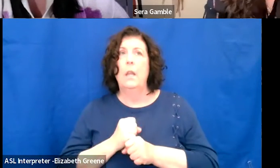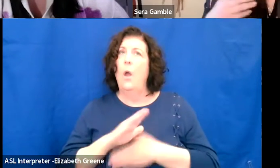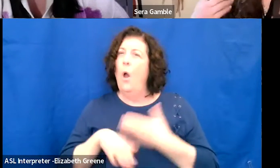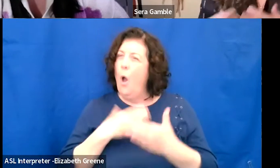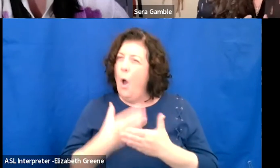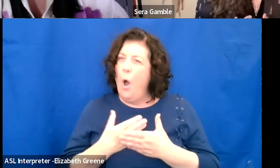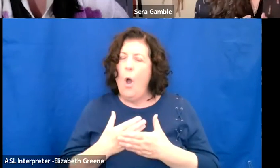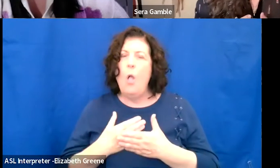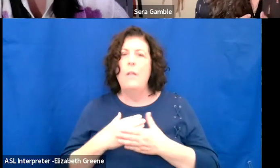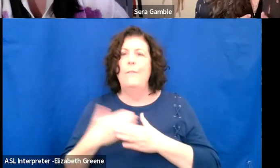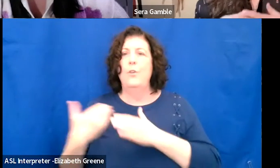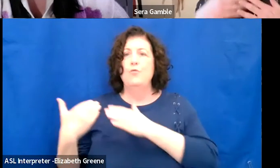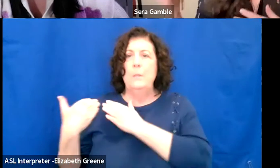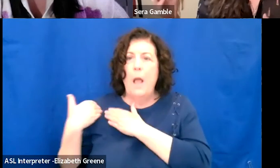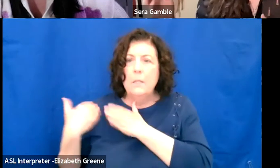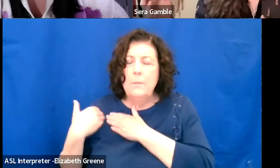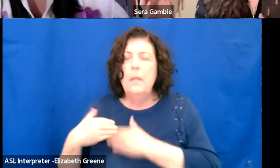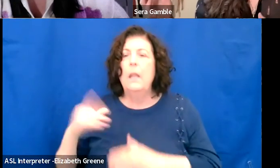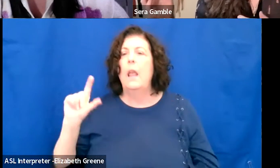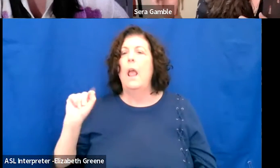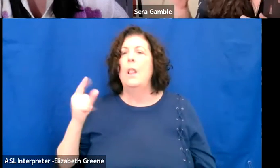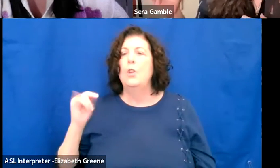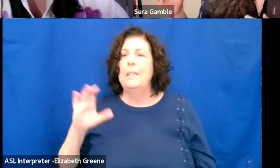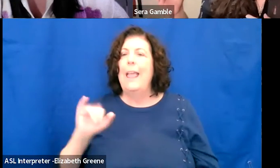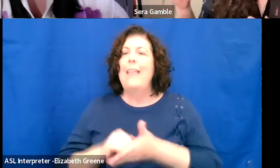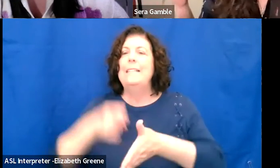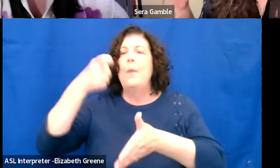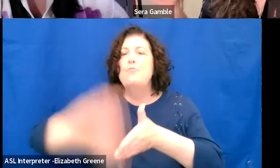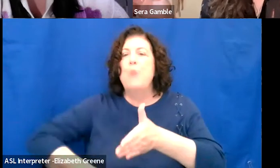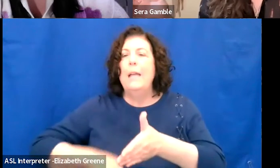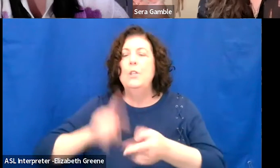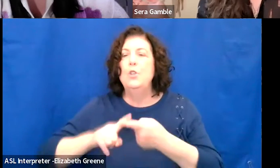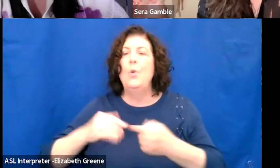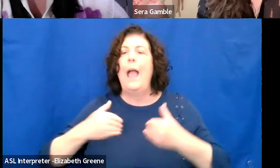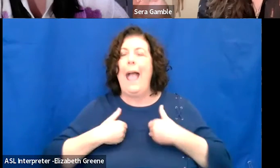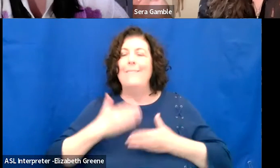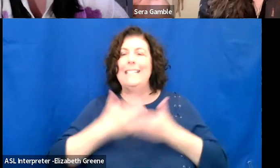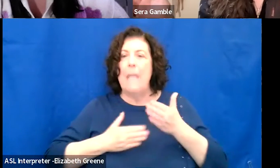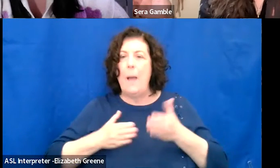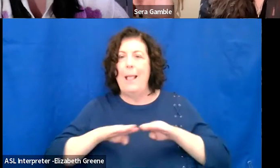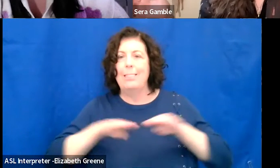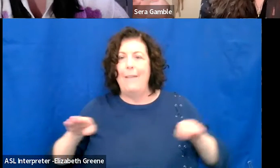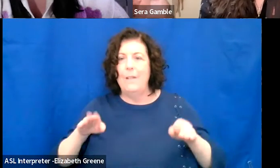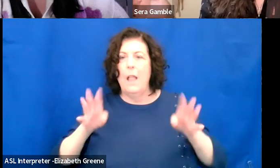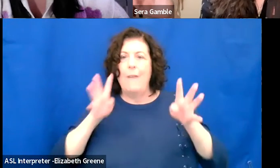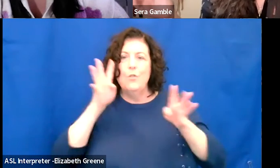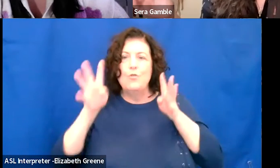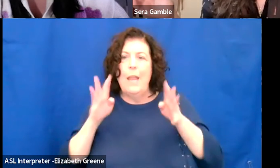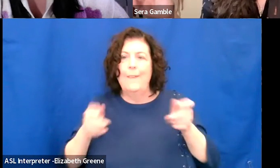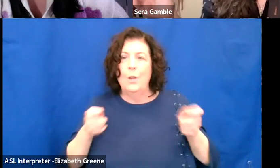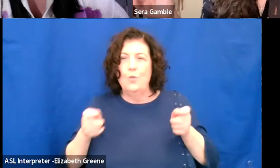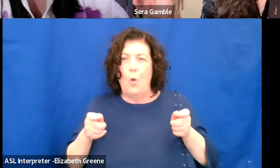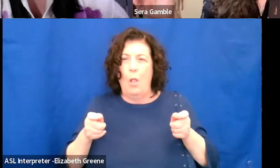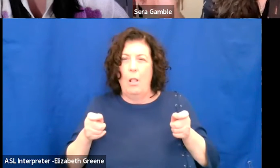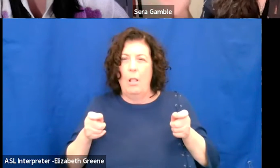and it's a lot of things at once, that's the price of admission to really have some level of creative control over a TV show. So I